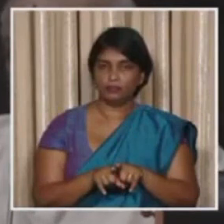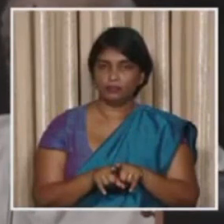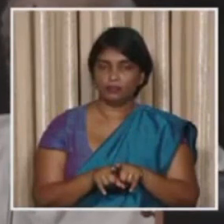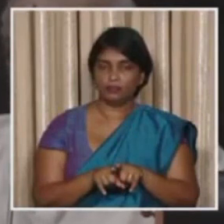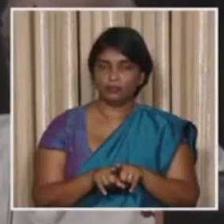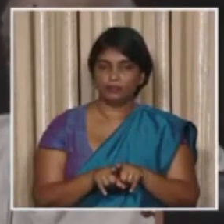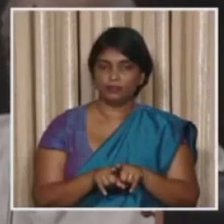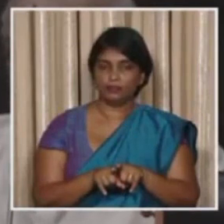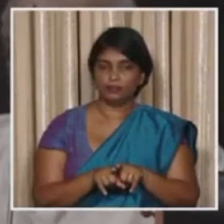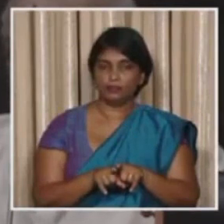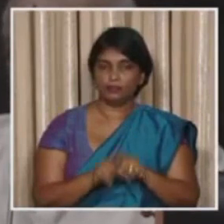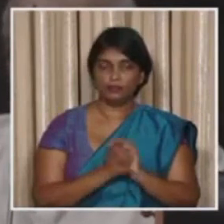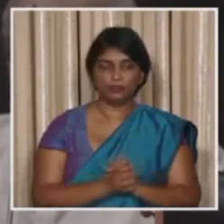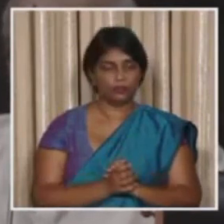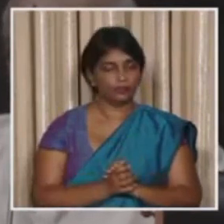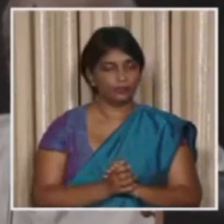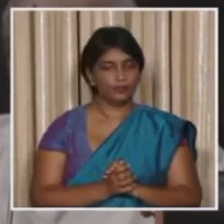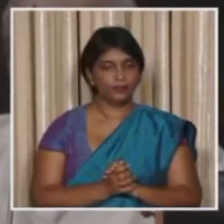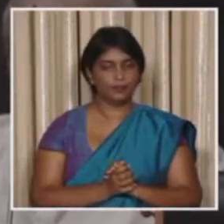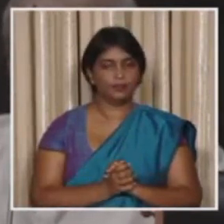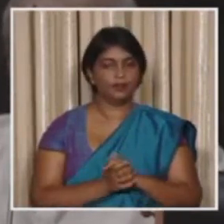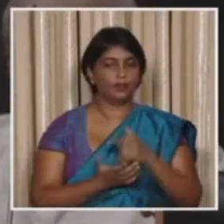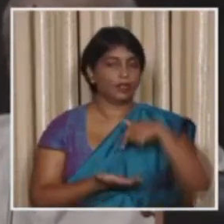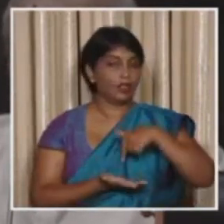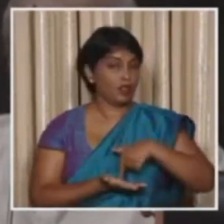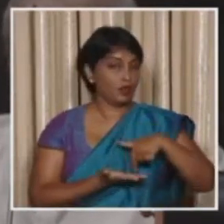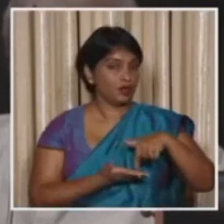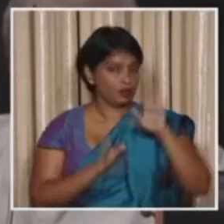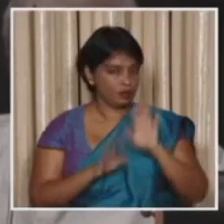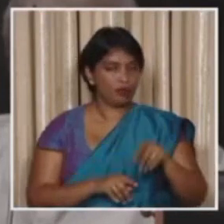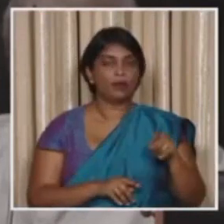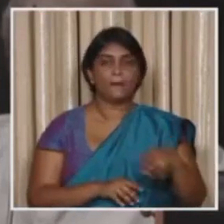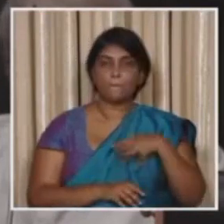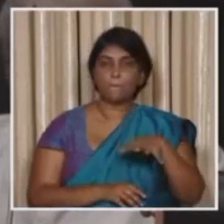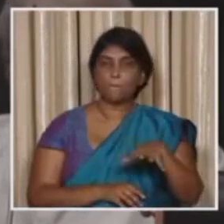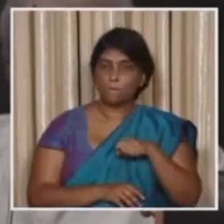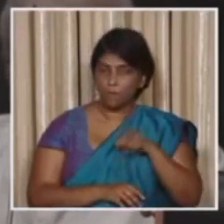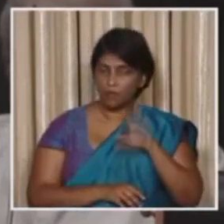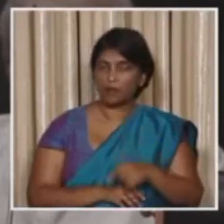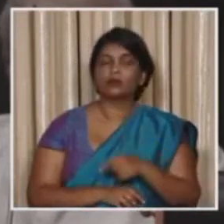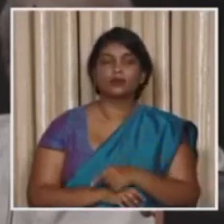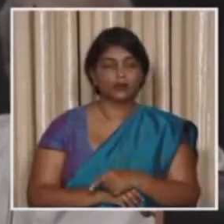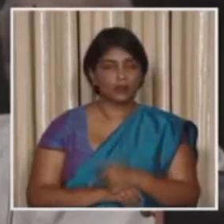to the for urban use in the Jaffna Peninsula, as well as developing some of the other